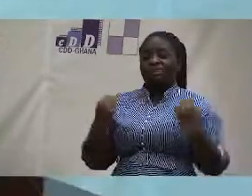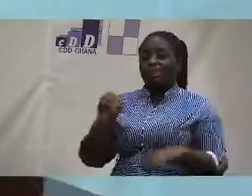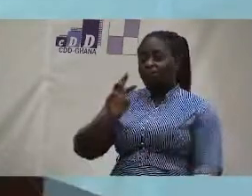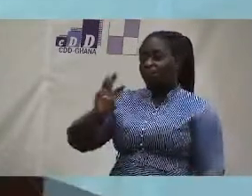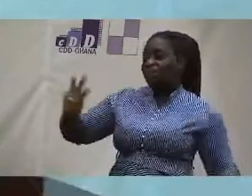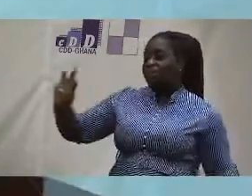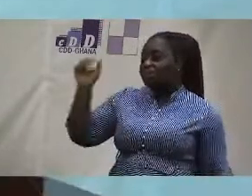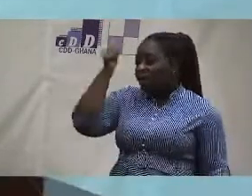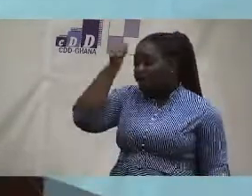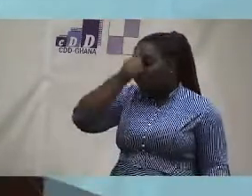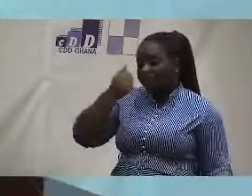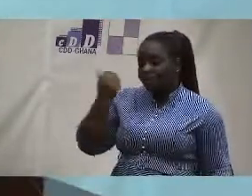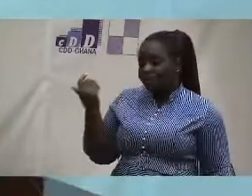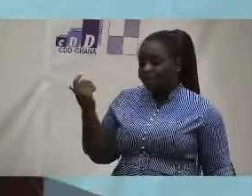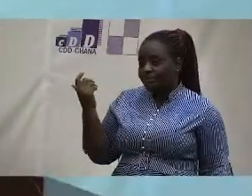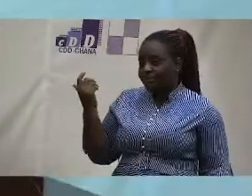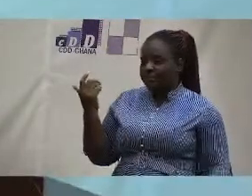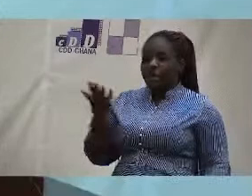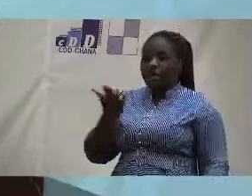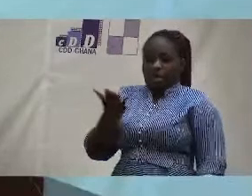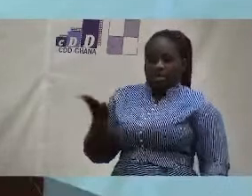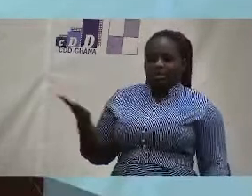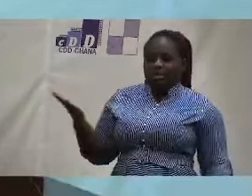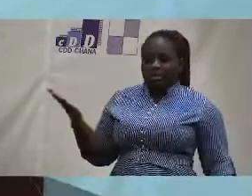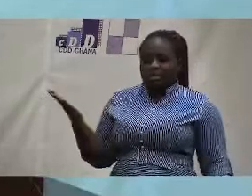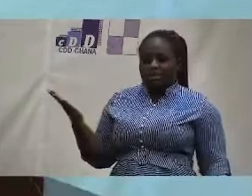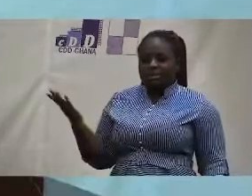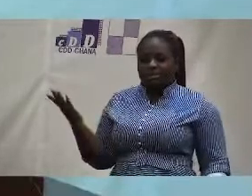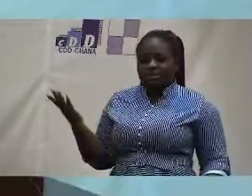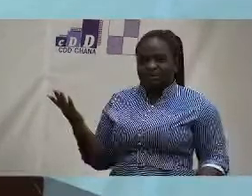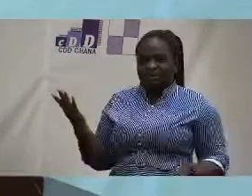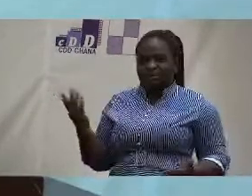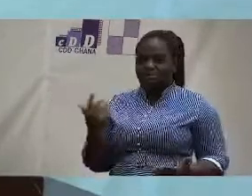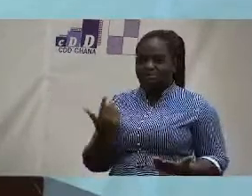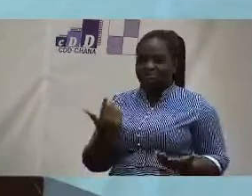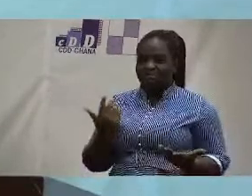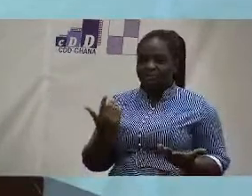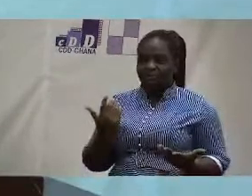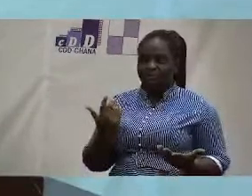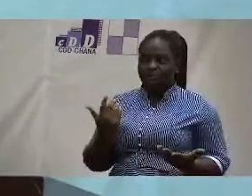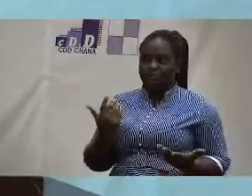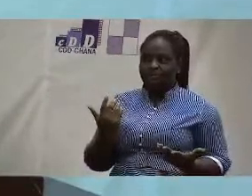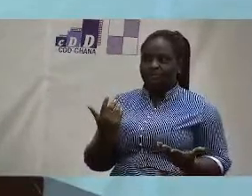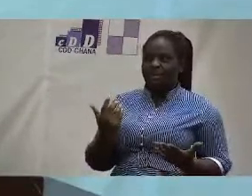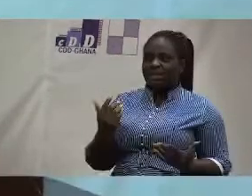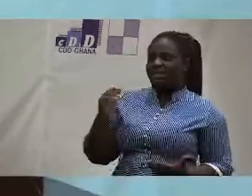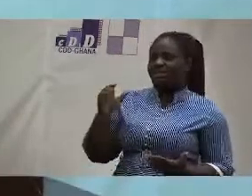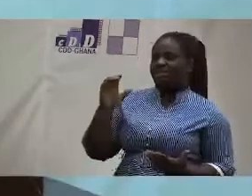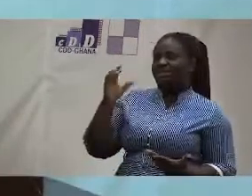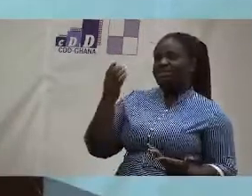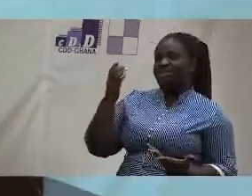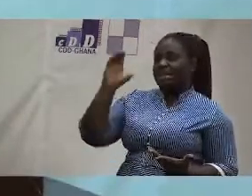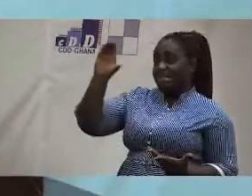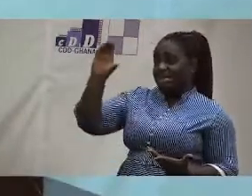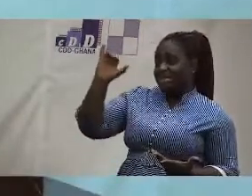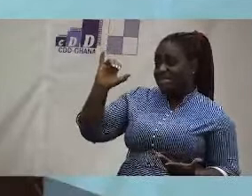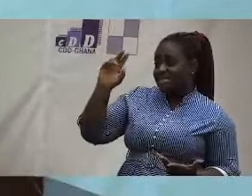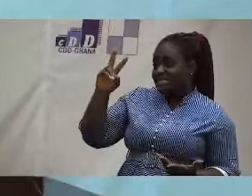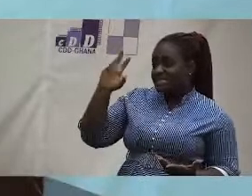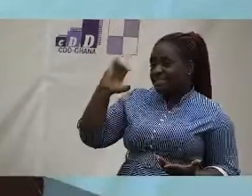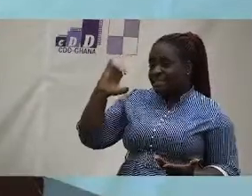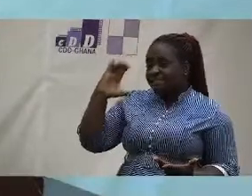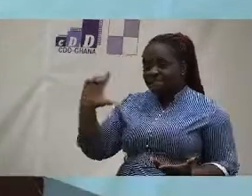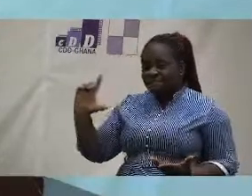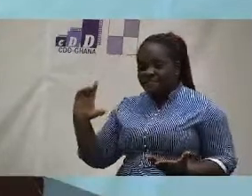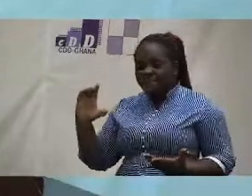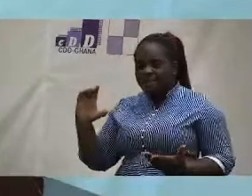Africa itself. This is actually undermining the vitality of the civic space. So look at it